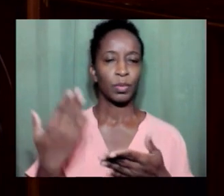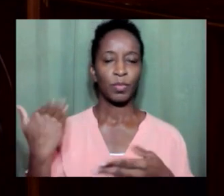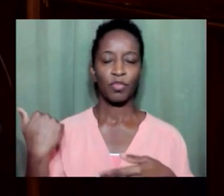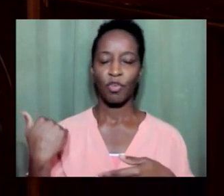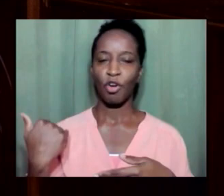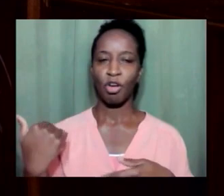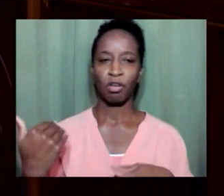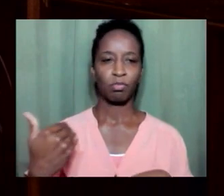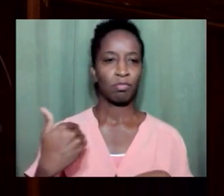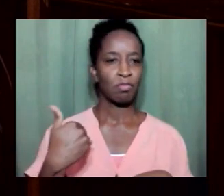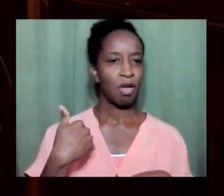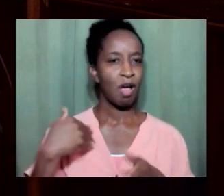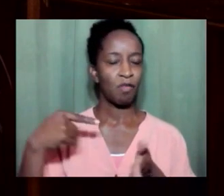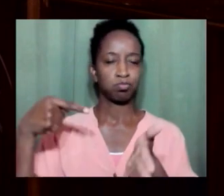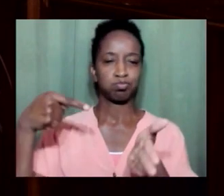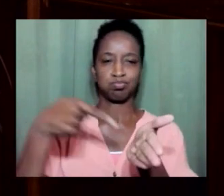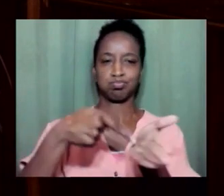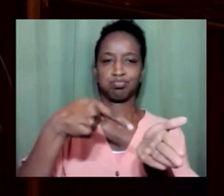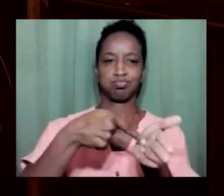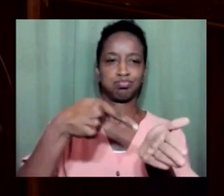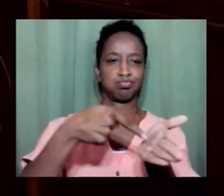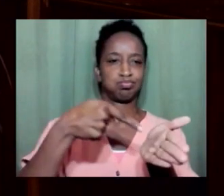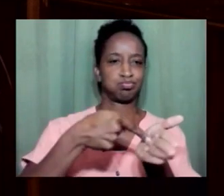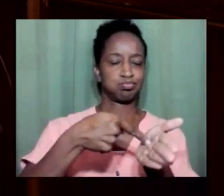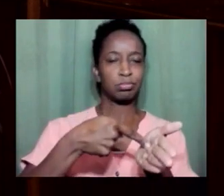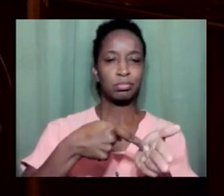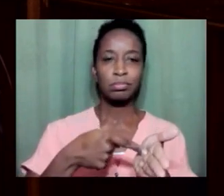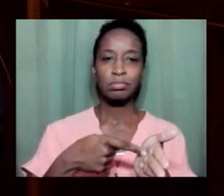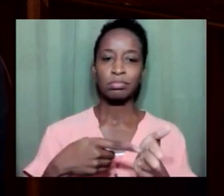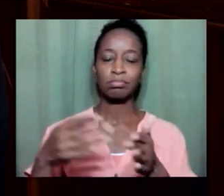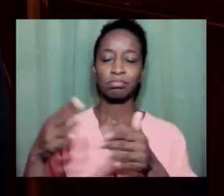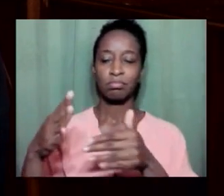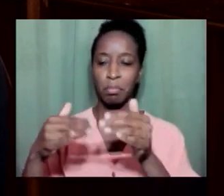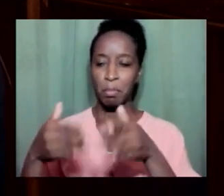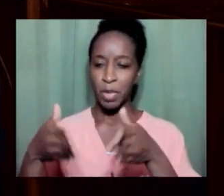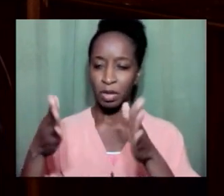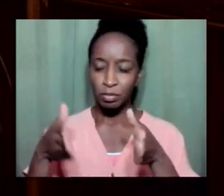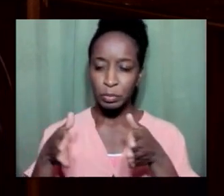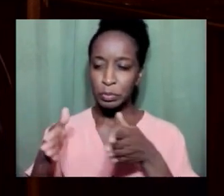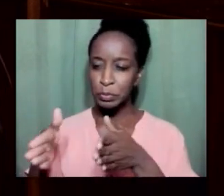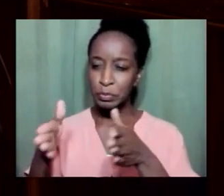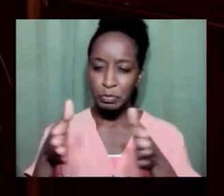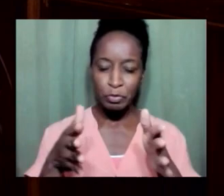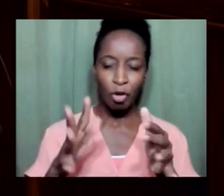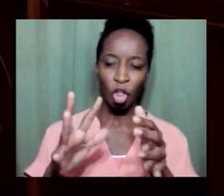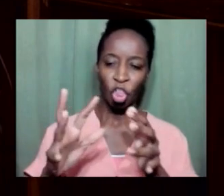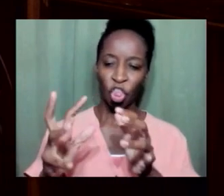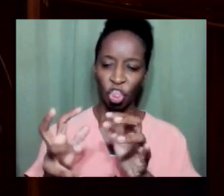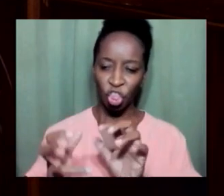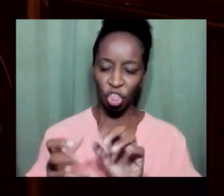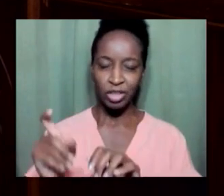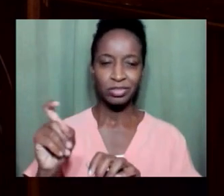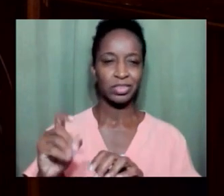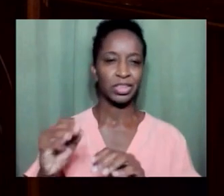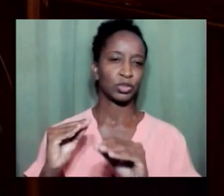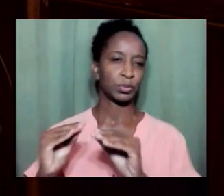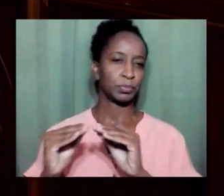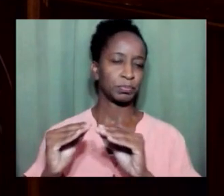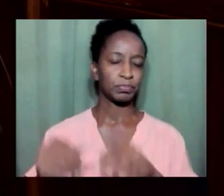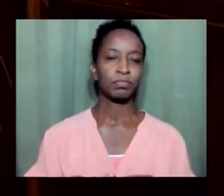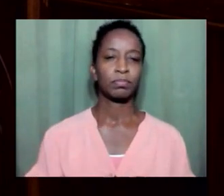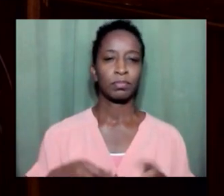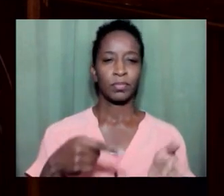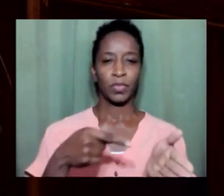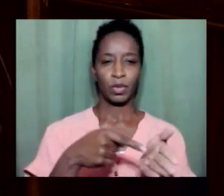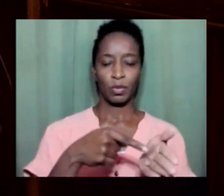this evening, and a flight of capital. Servicing the debt alone, paying interest and paying back due